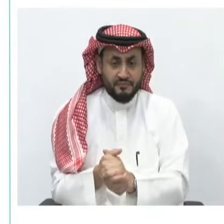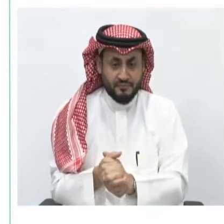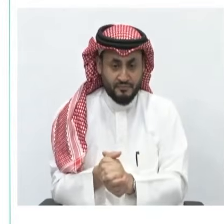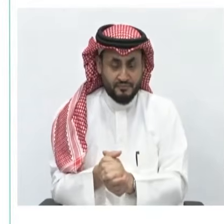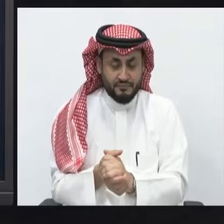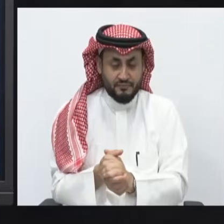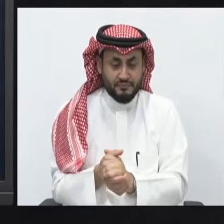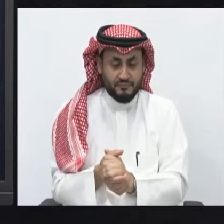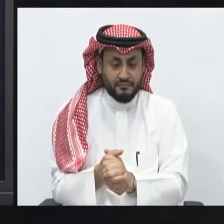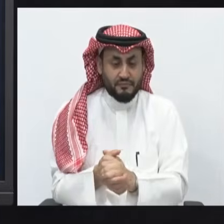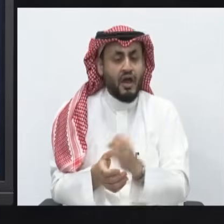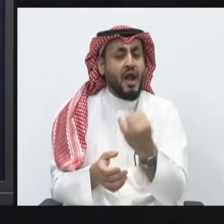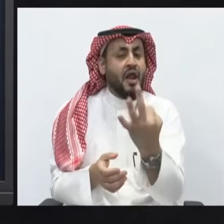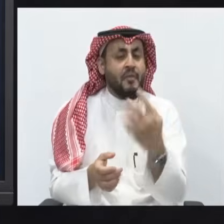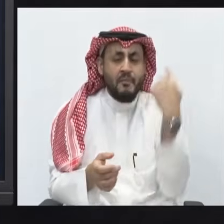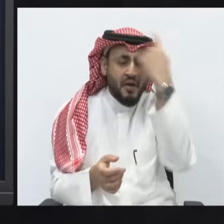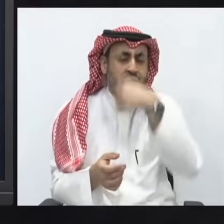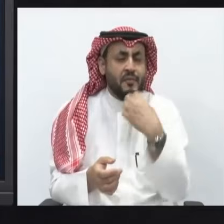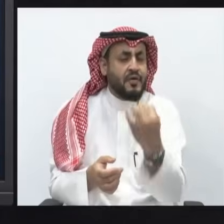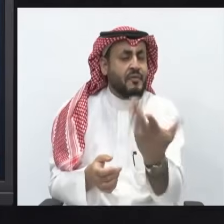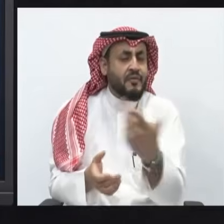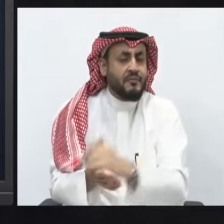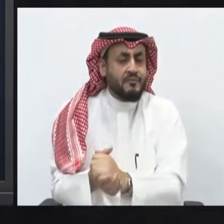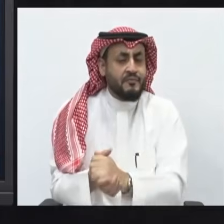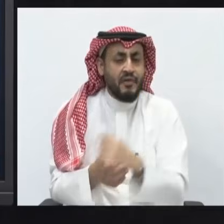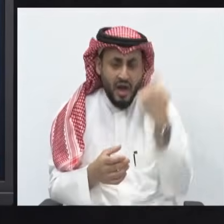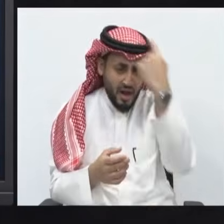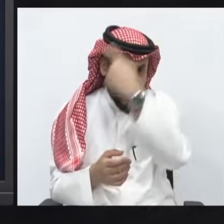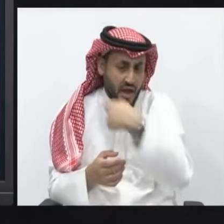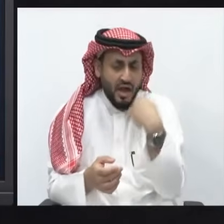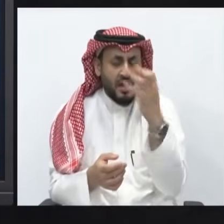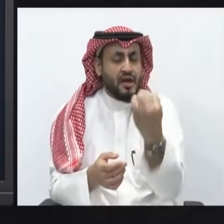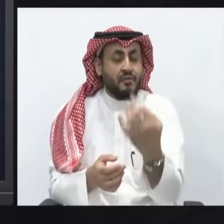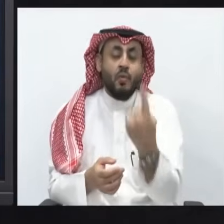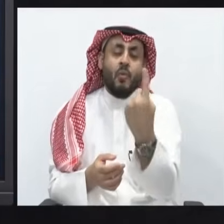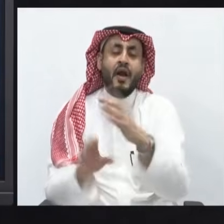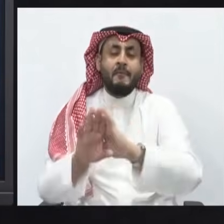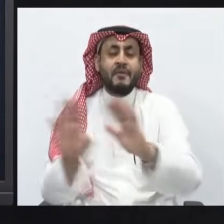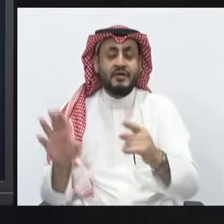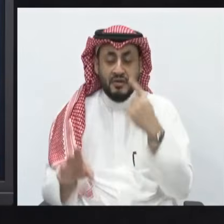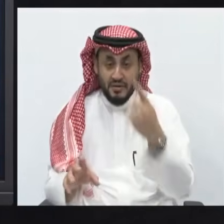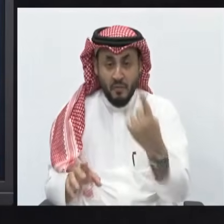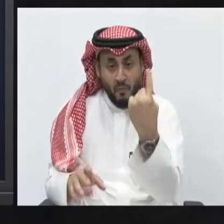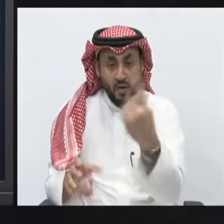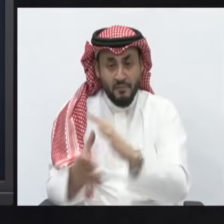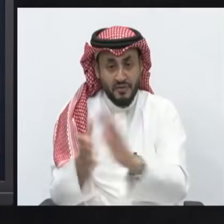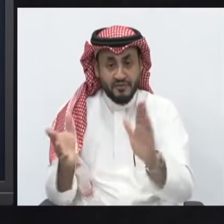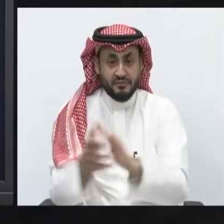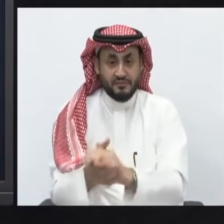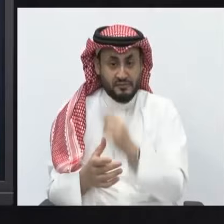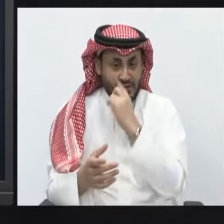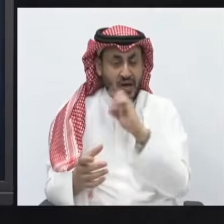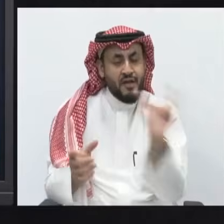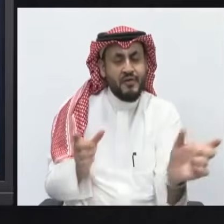it? Head. How many heads do we have? How many heads? Only one. This boy has one